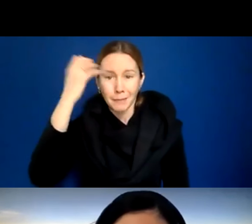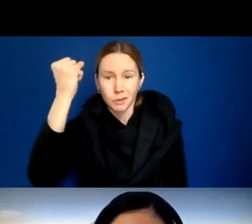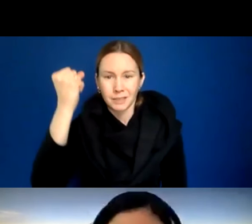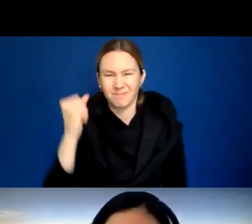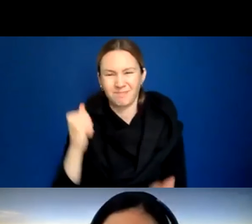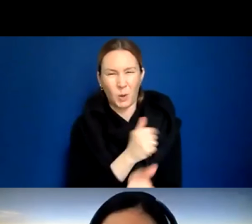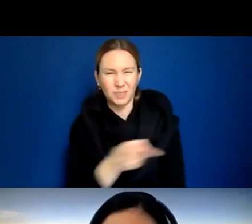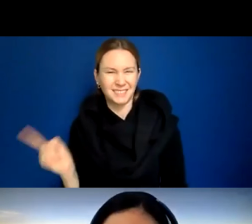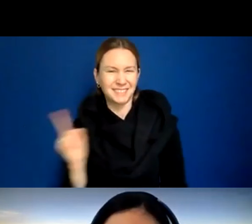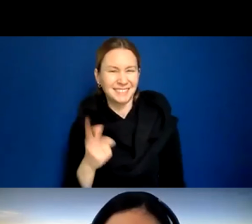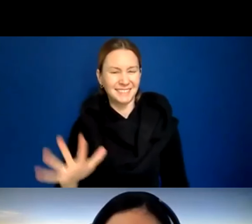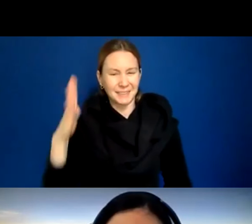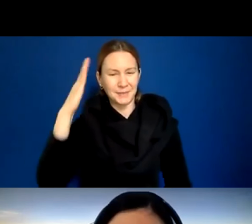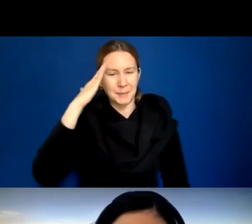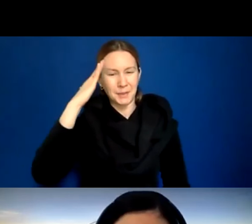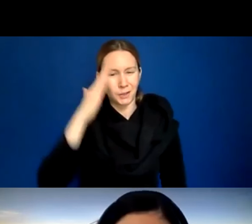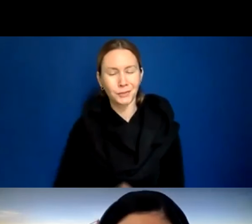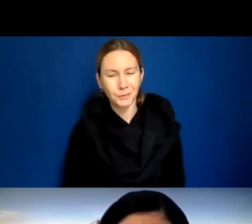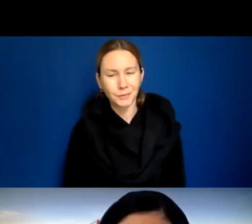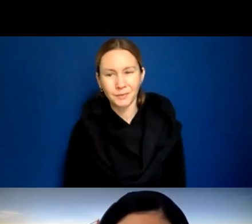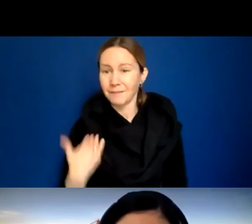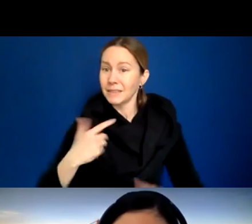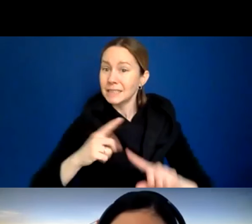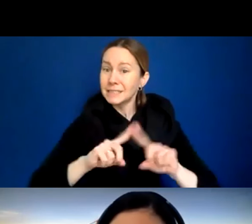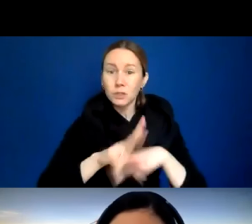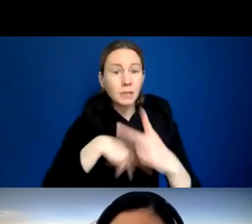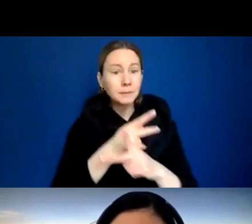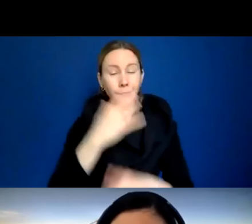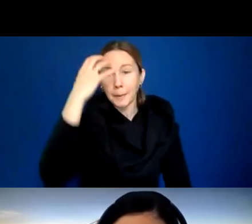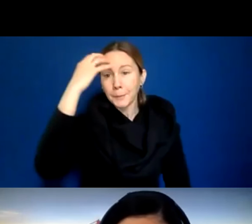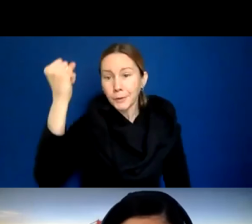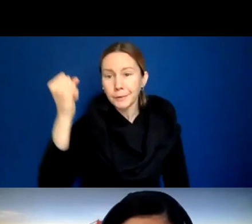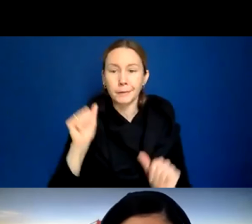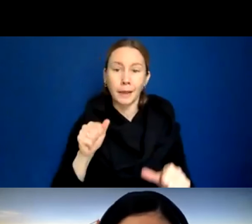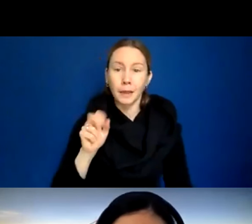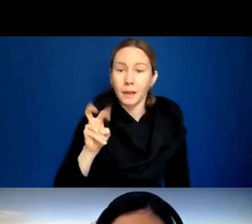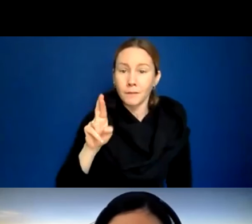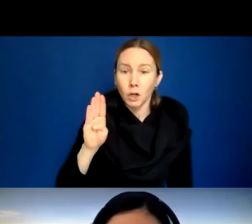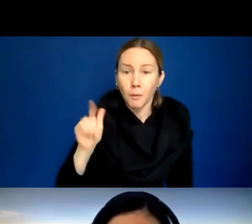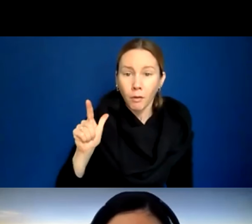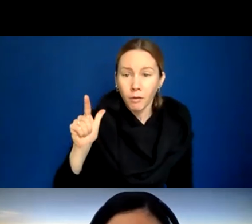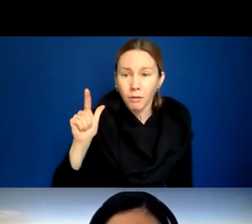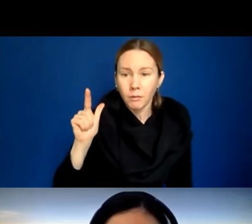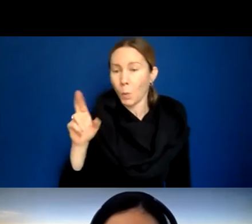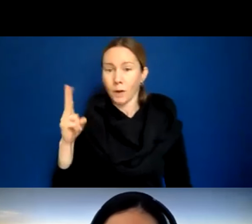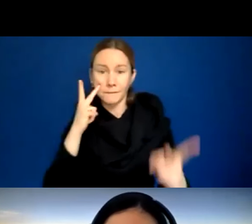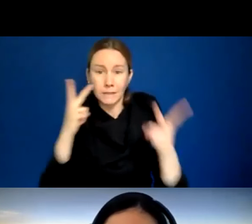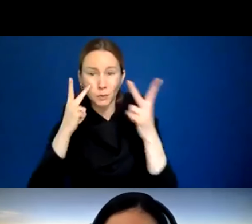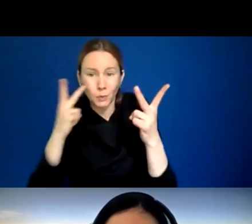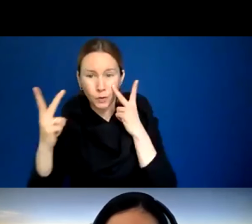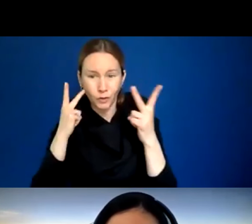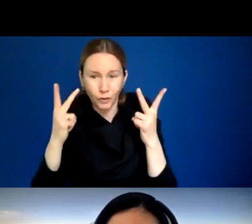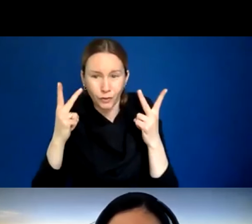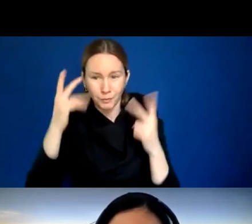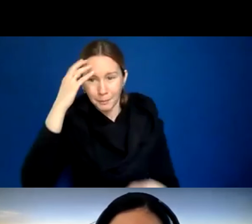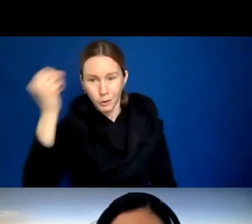with. And there are different types of memory. There could be a verbal memory or a visual memory, and there could